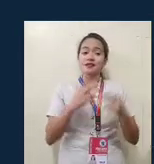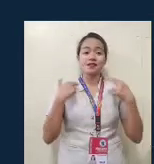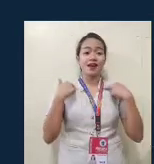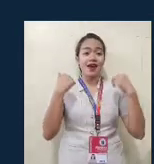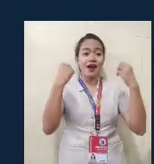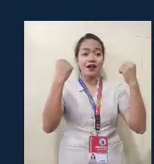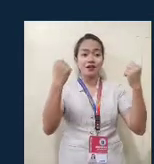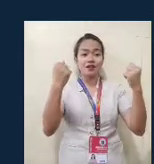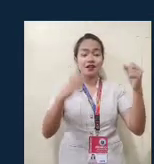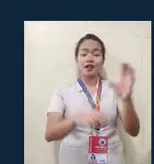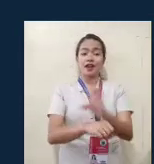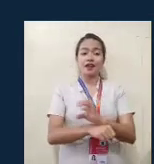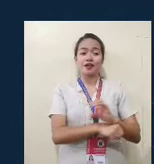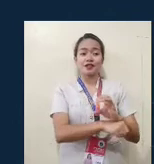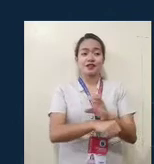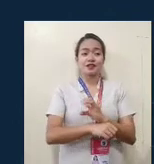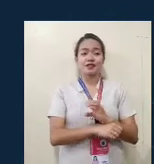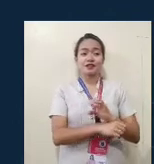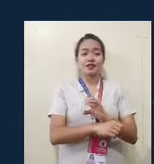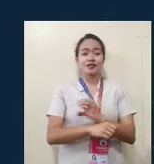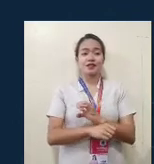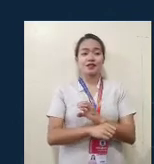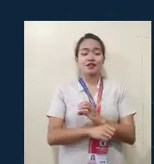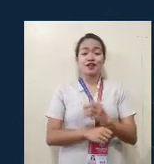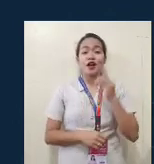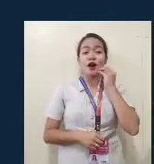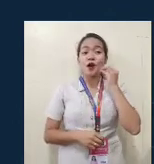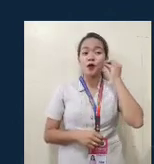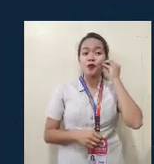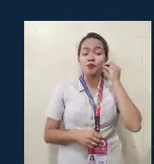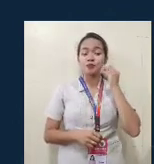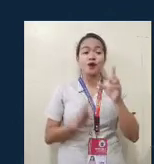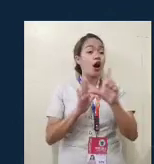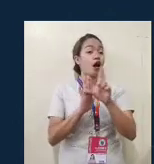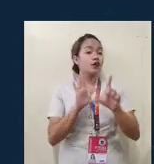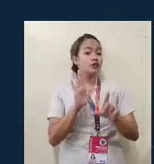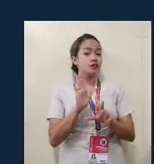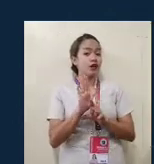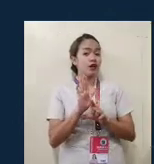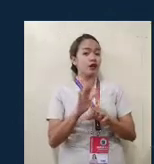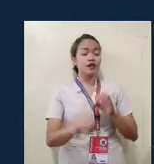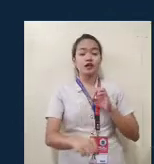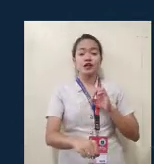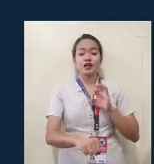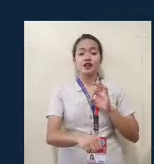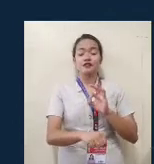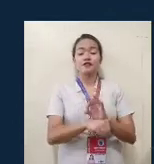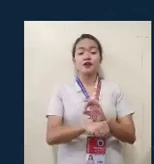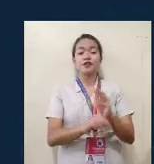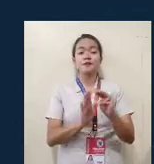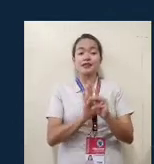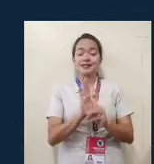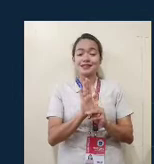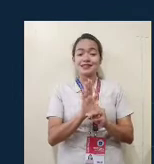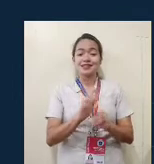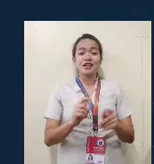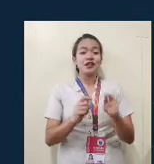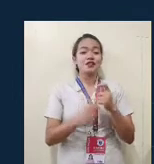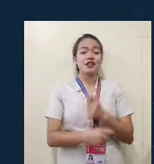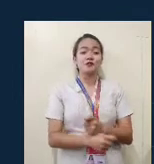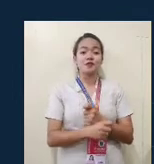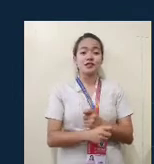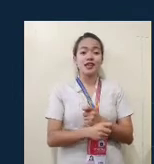Government, healthcare, home, law enforcement,